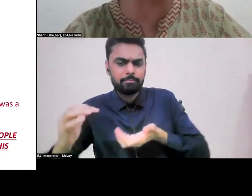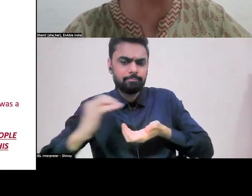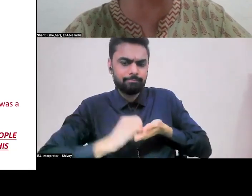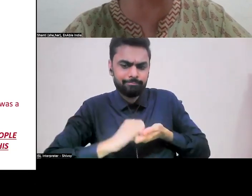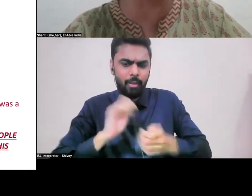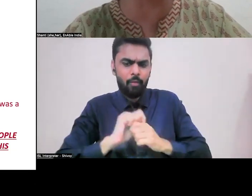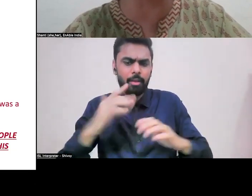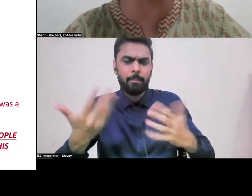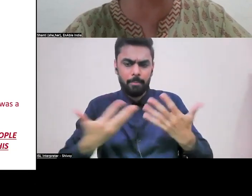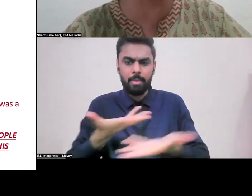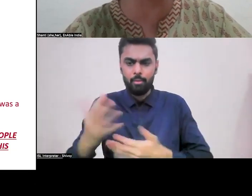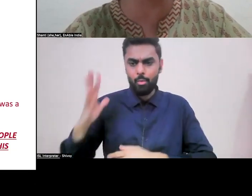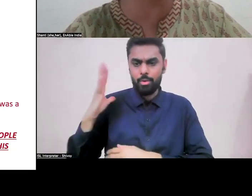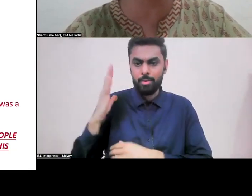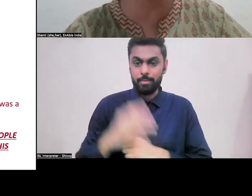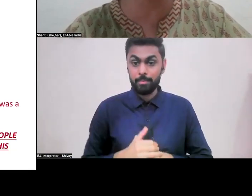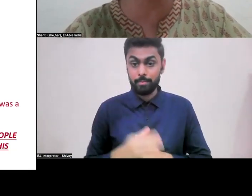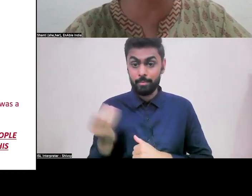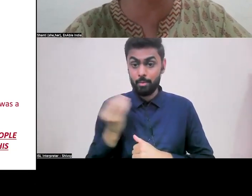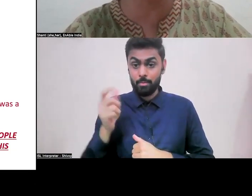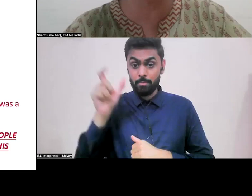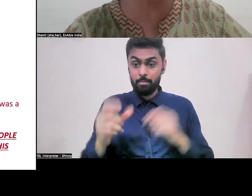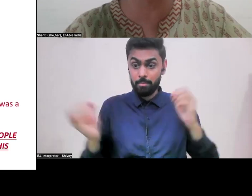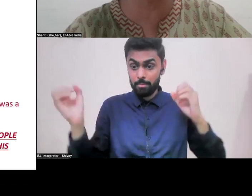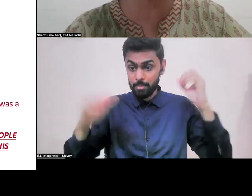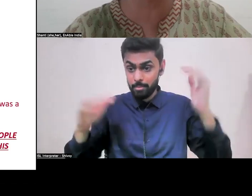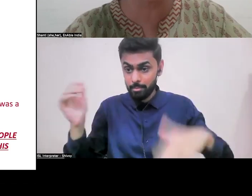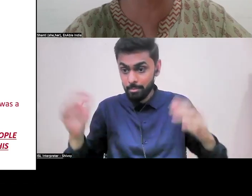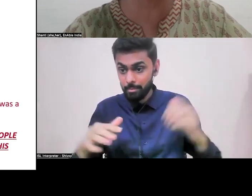that. Anything else? And there are comments as well. Like Padmavati